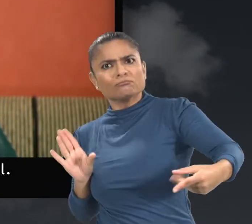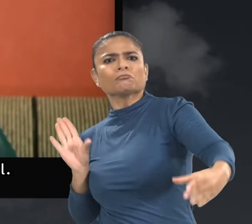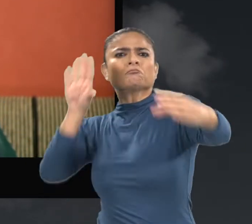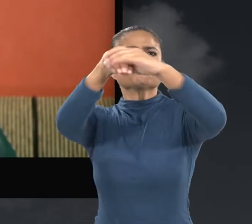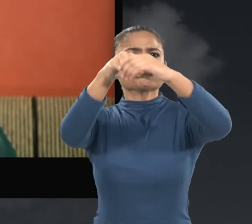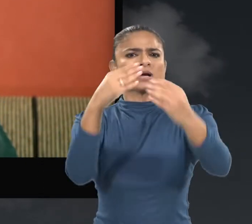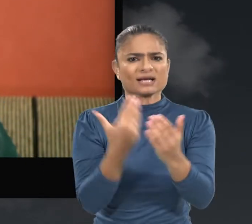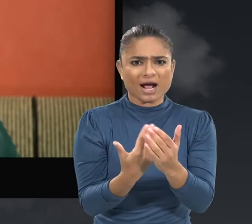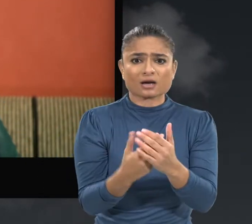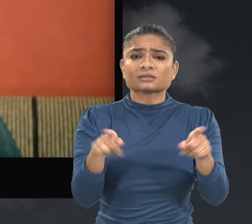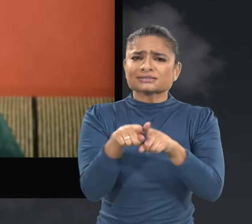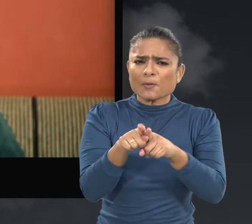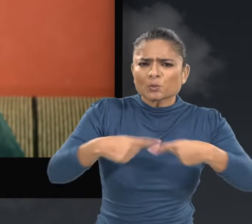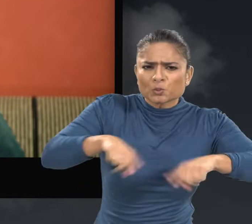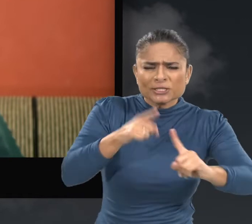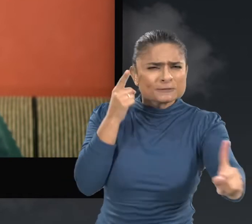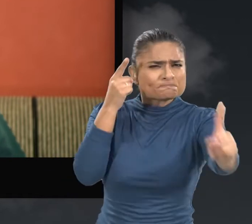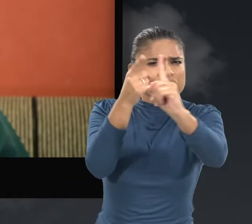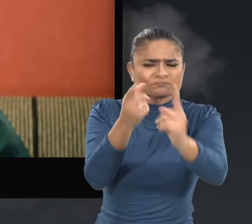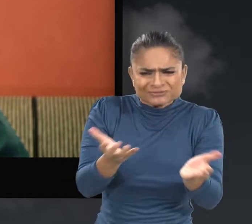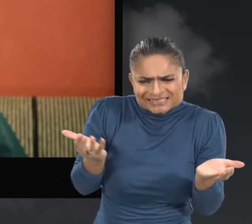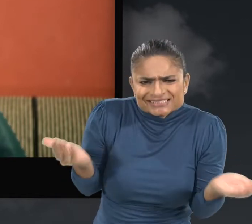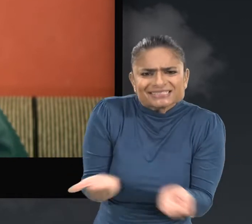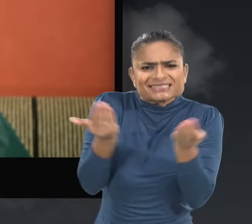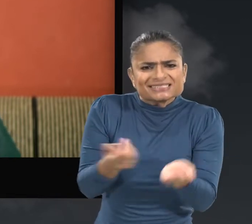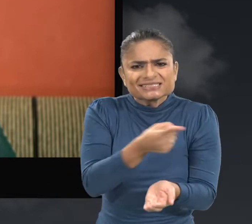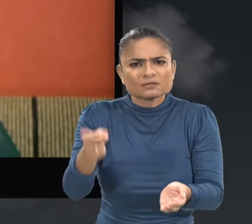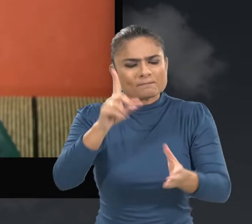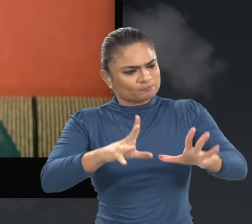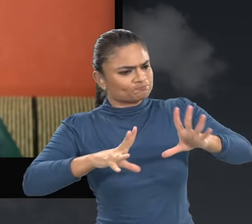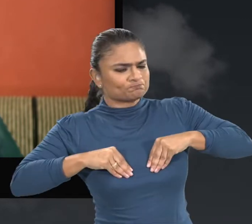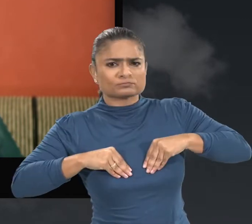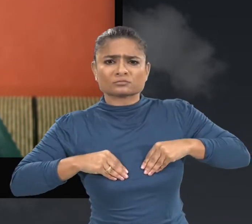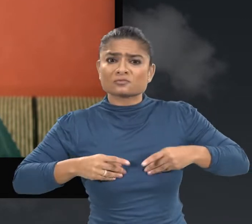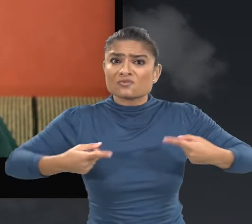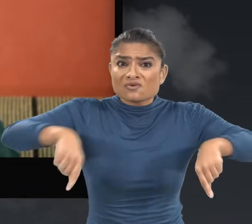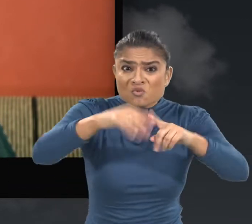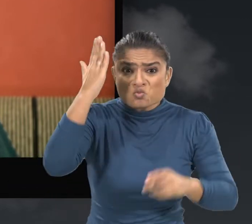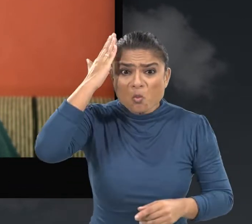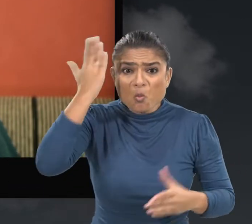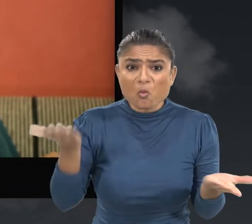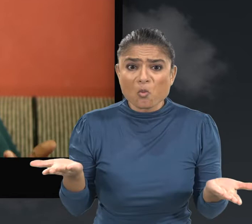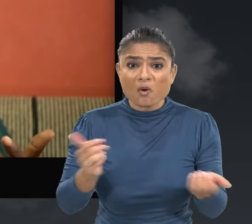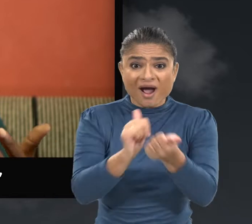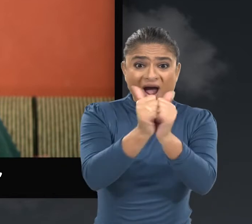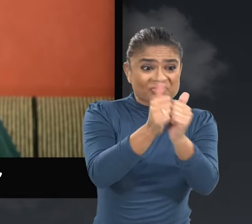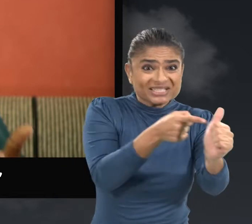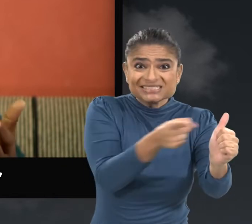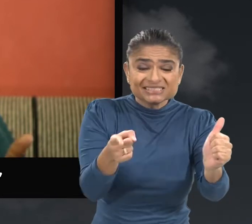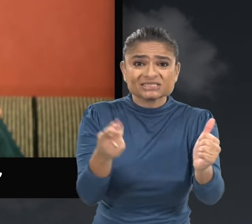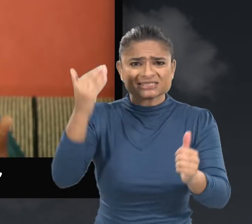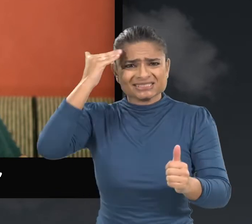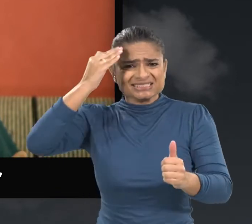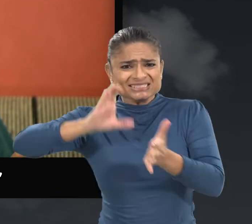level. That on its own encourages them. As we all know that athletes